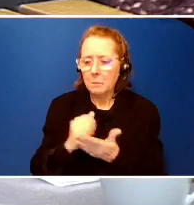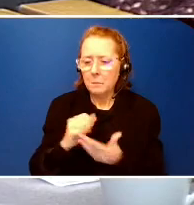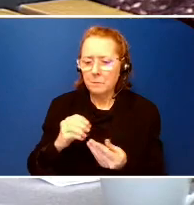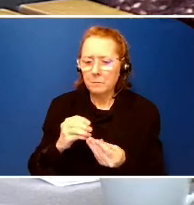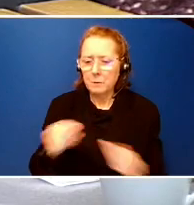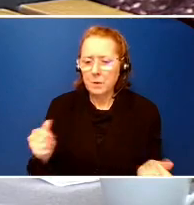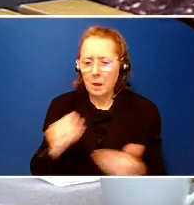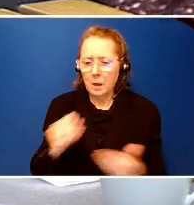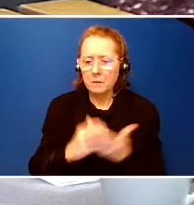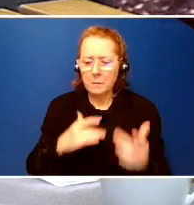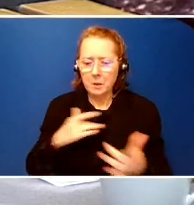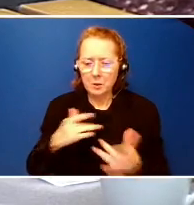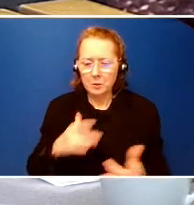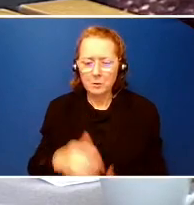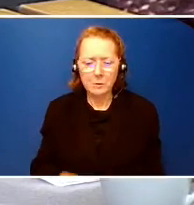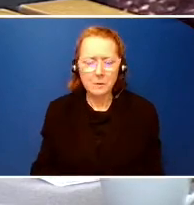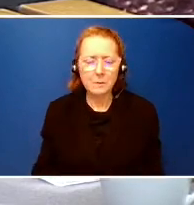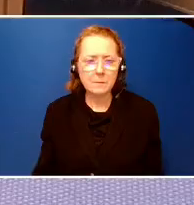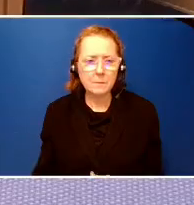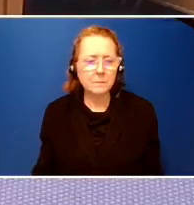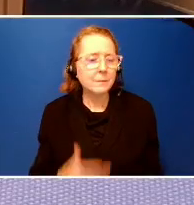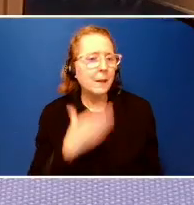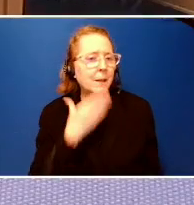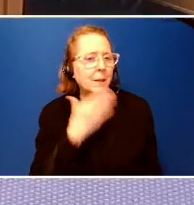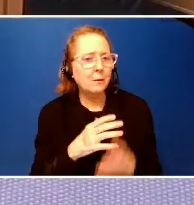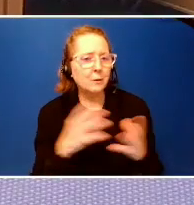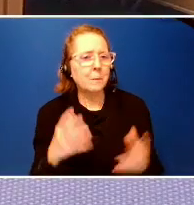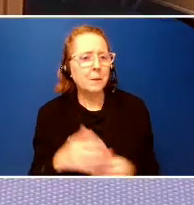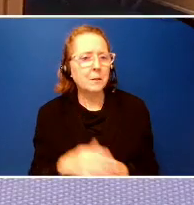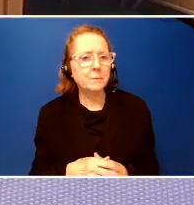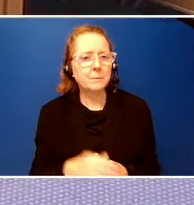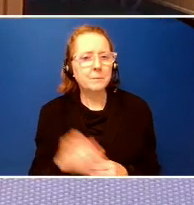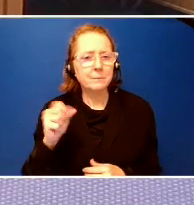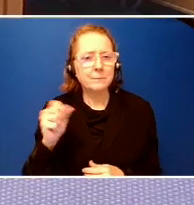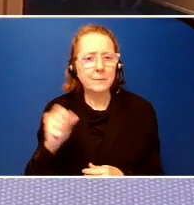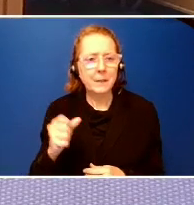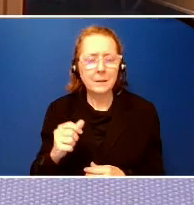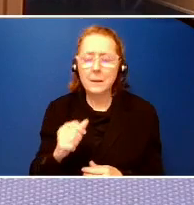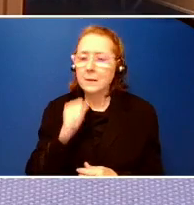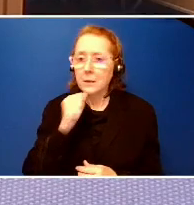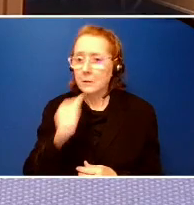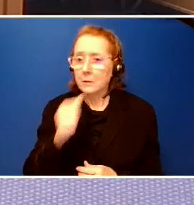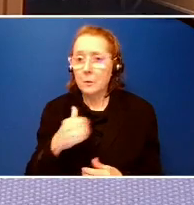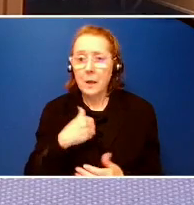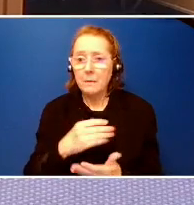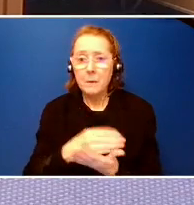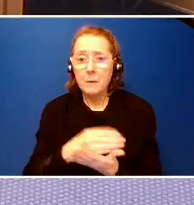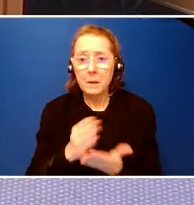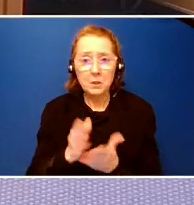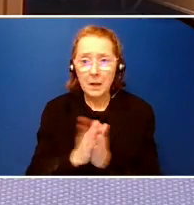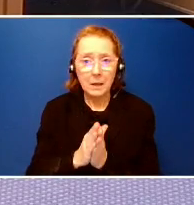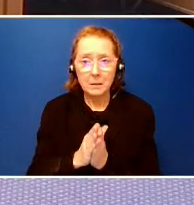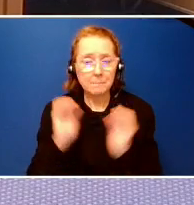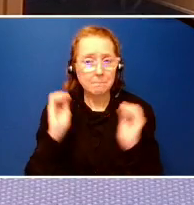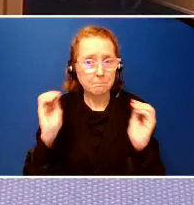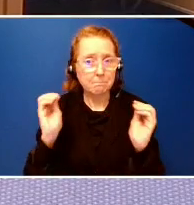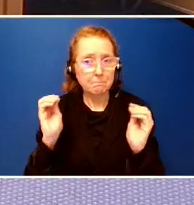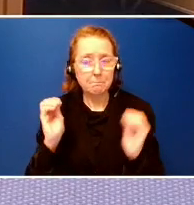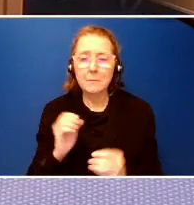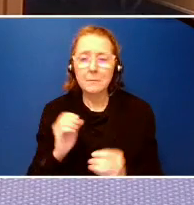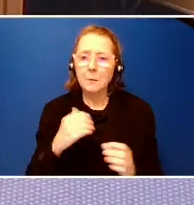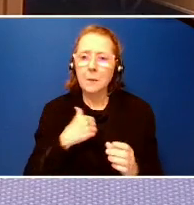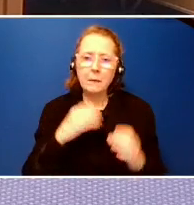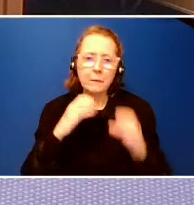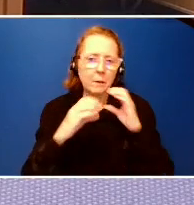concerns. Thank you so much. Yes, there is not a budgetary ask here at all. There is conversations that